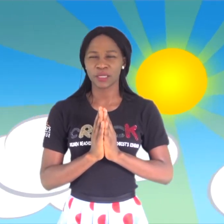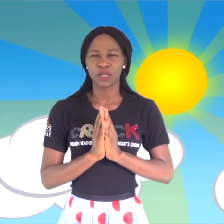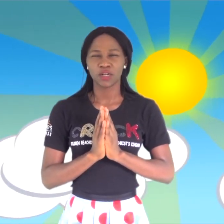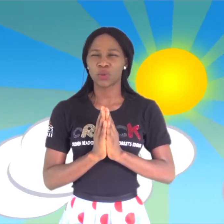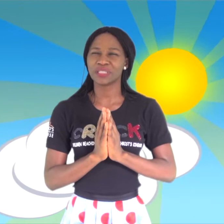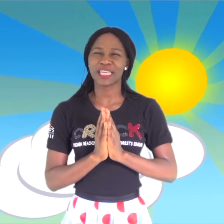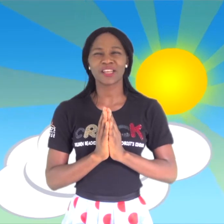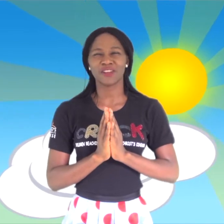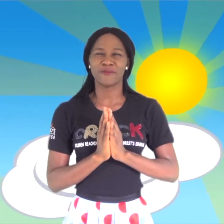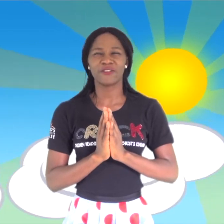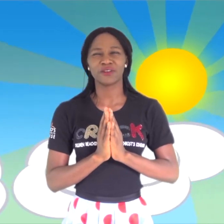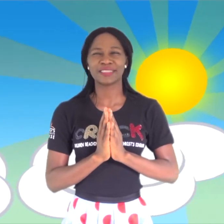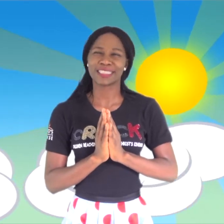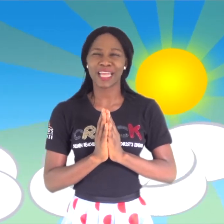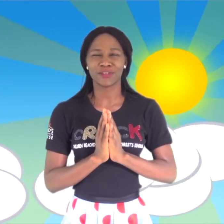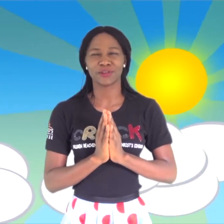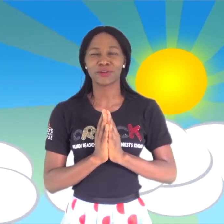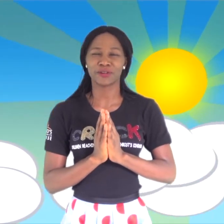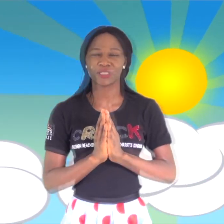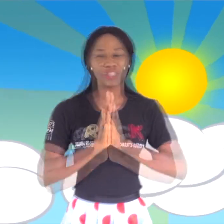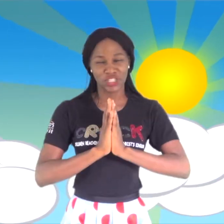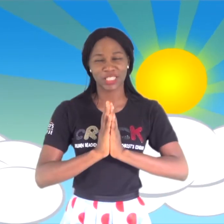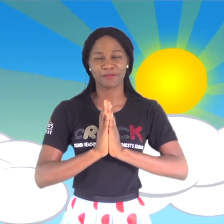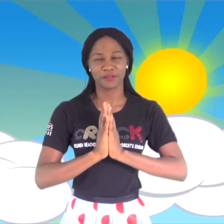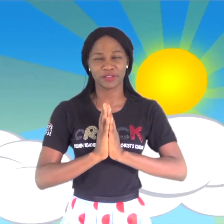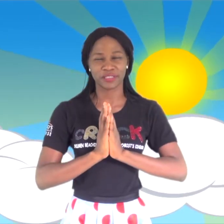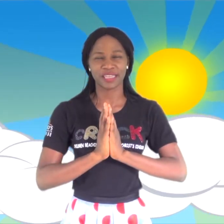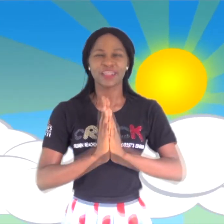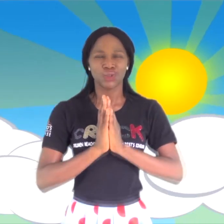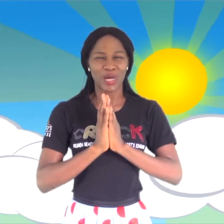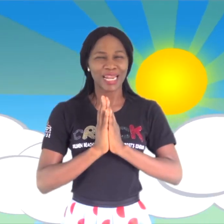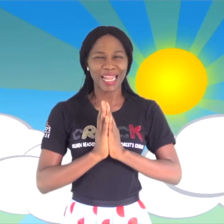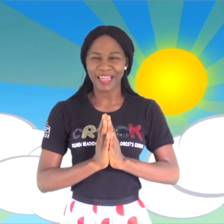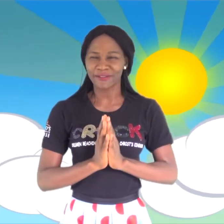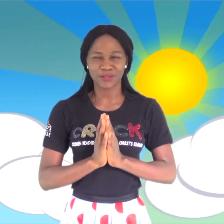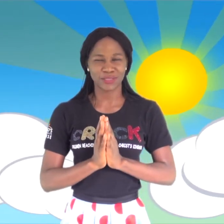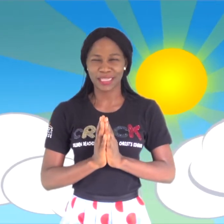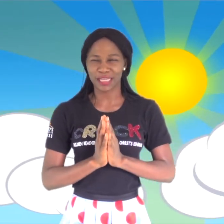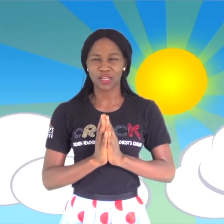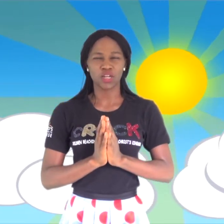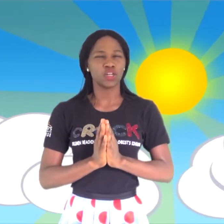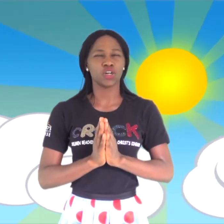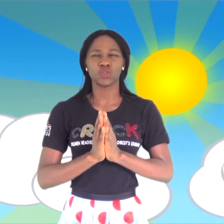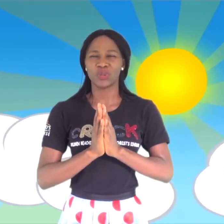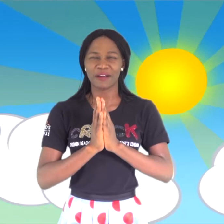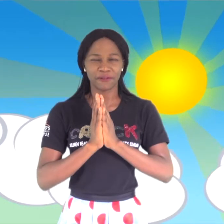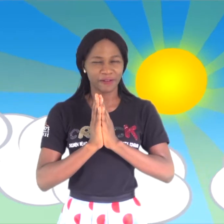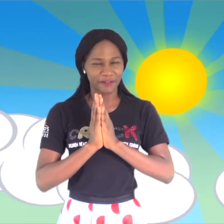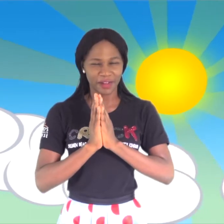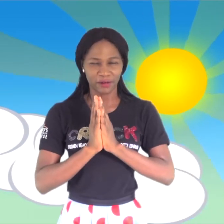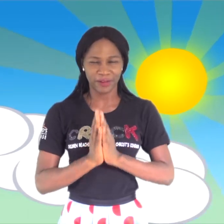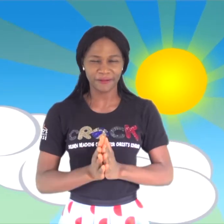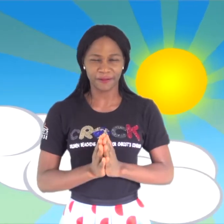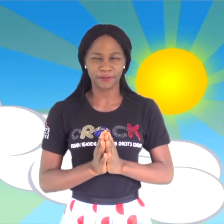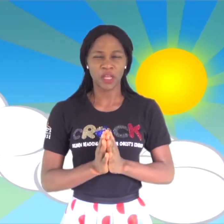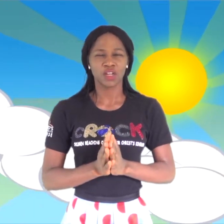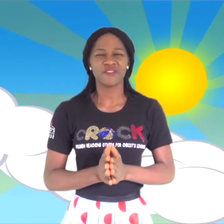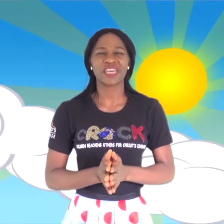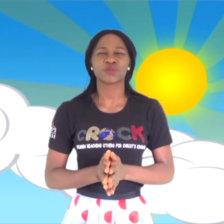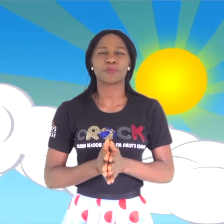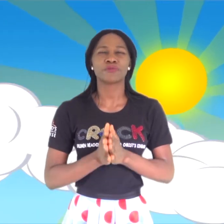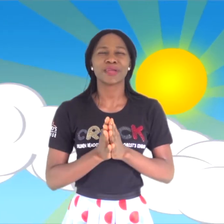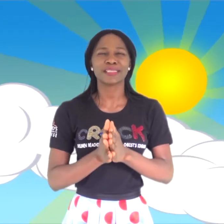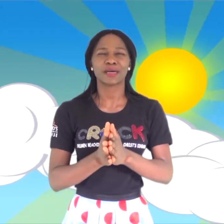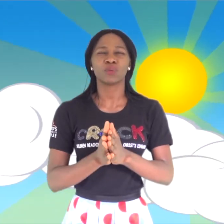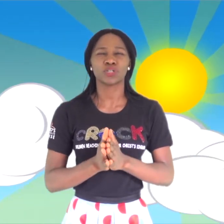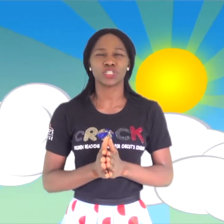day. Lord, we thank Lord for dying on the cross just for us. You are alive today. Lord, we are forever grateful. Lord,